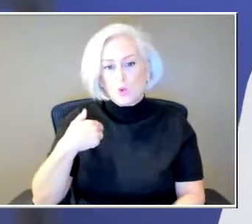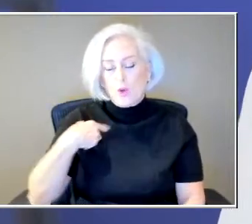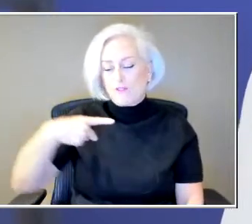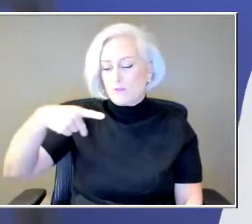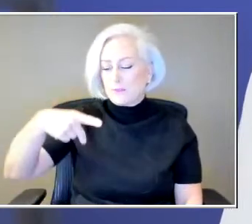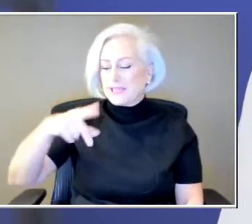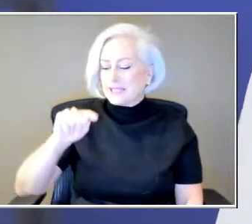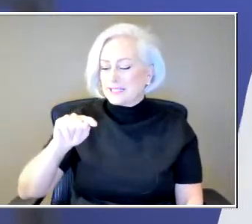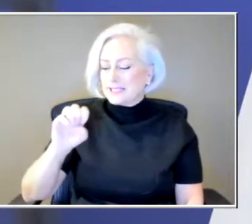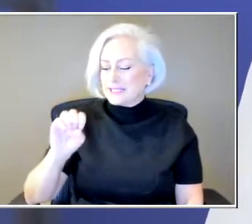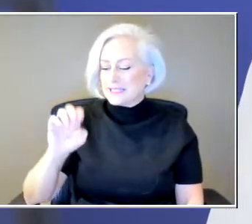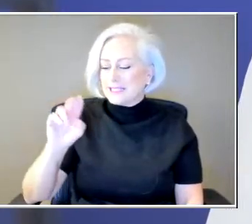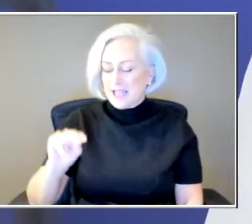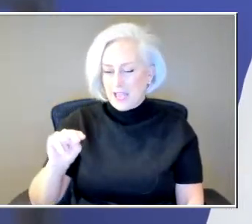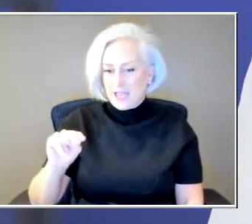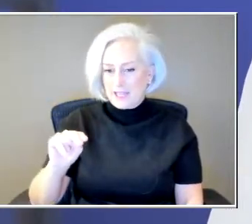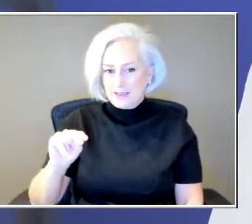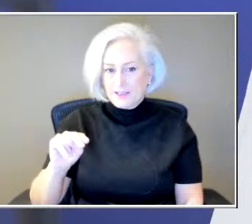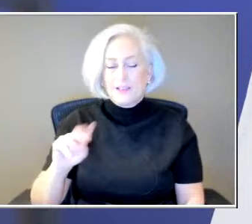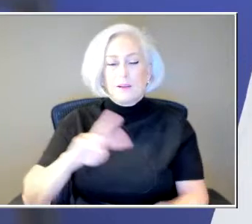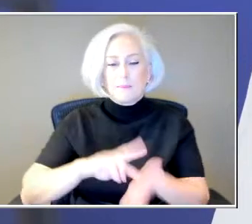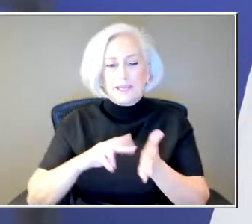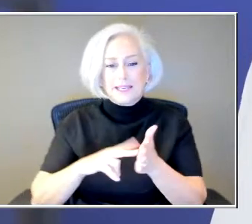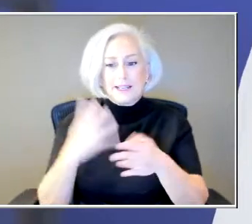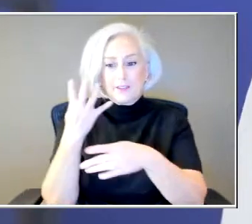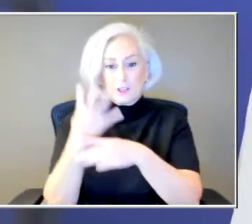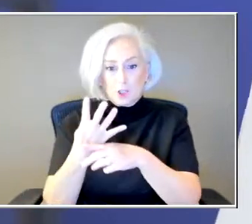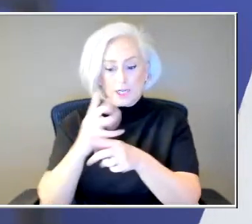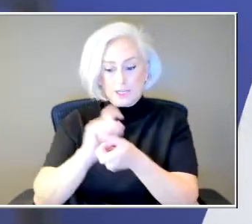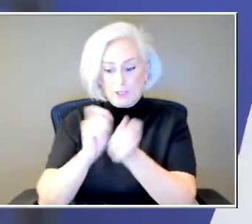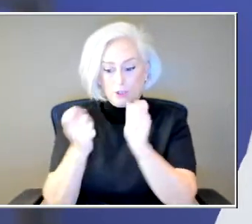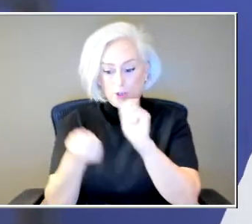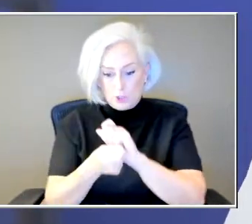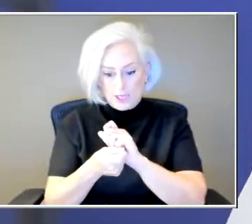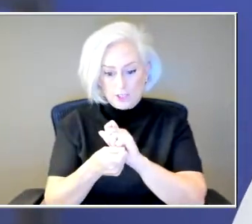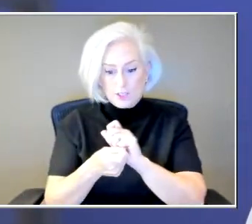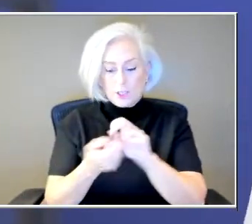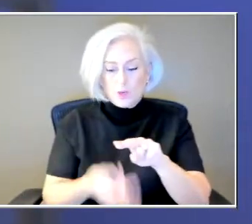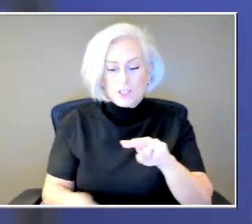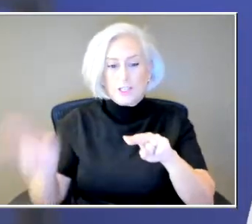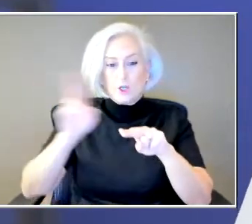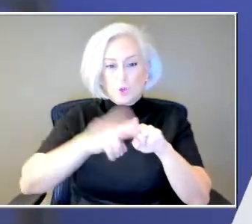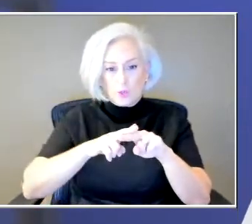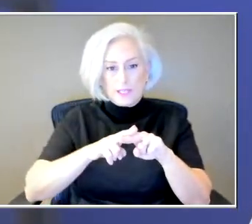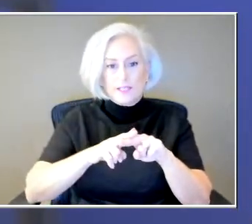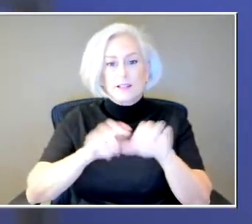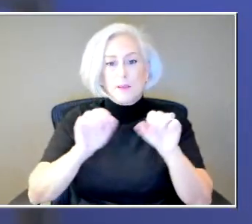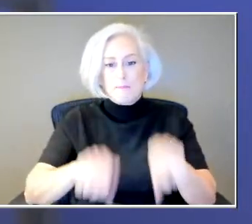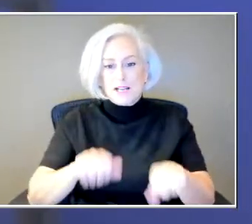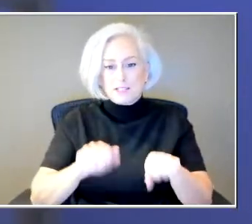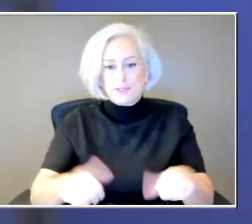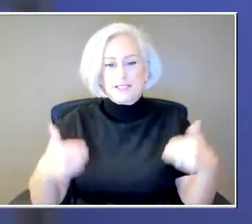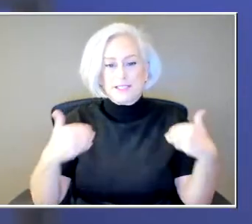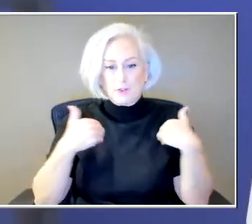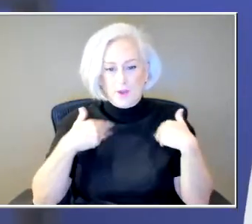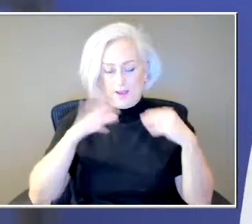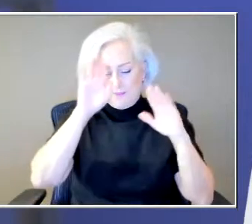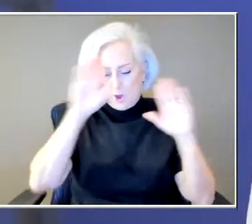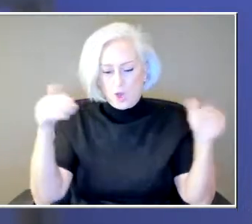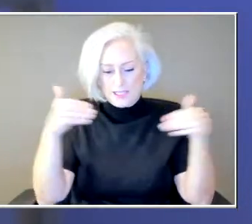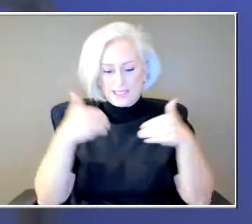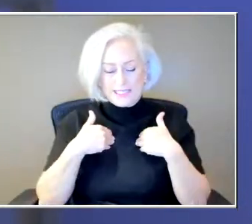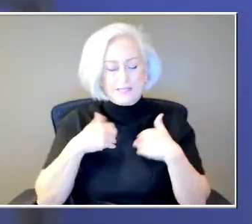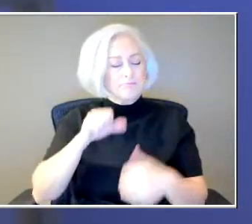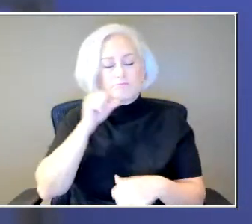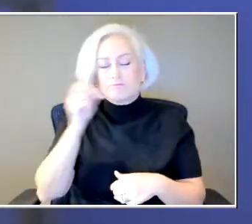gene change, in which it increases the chances to have autism as well as colon cancer. Again, not as high risk as Lynch